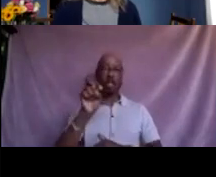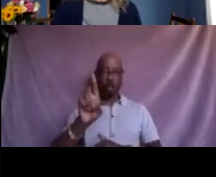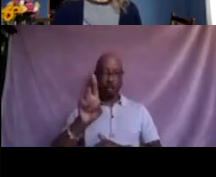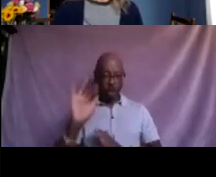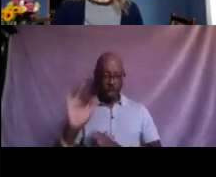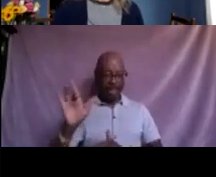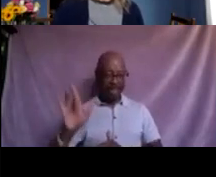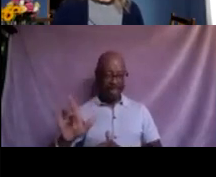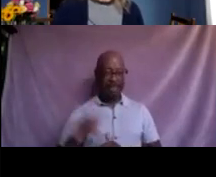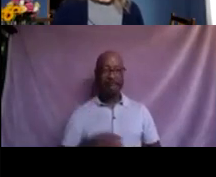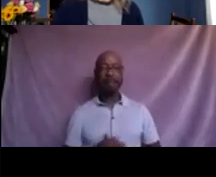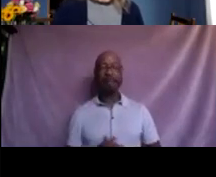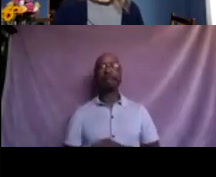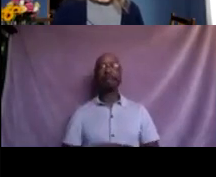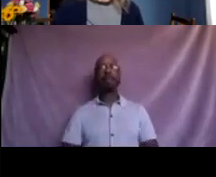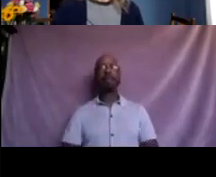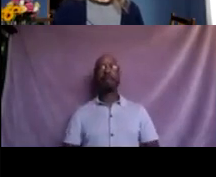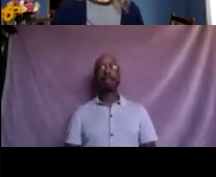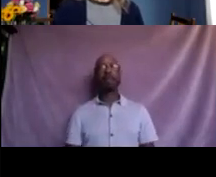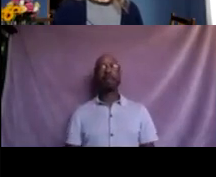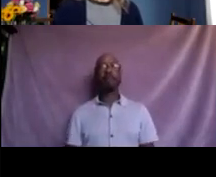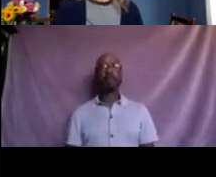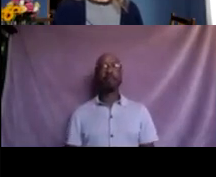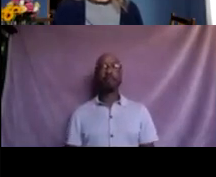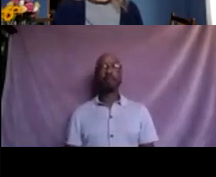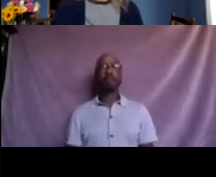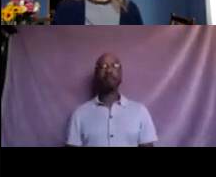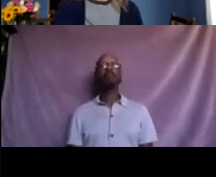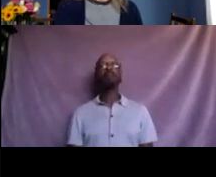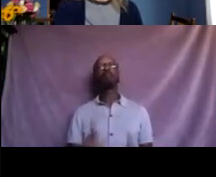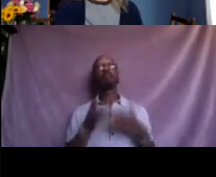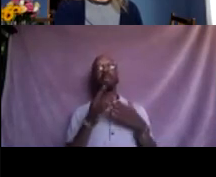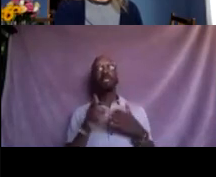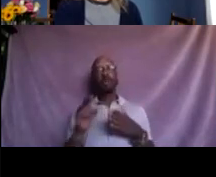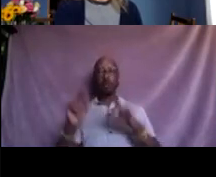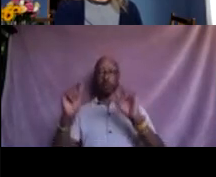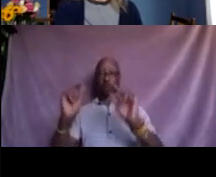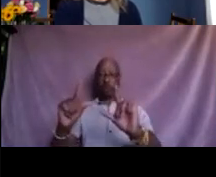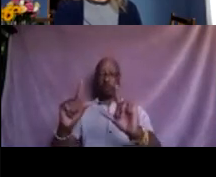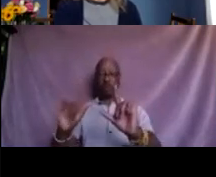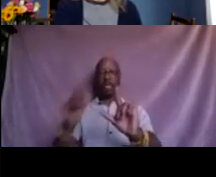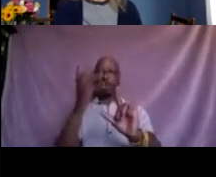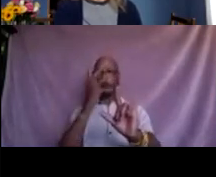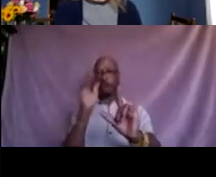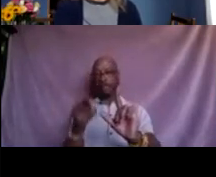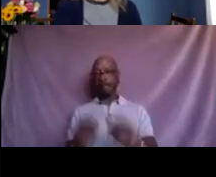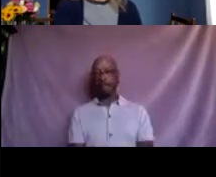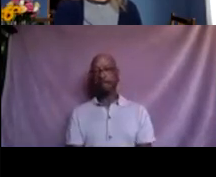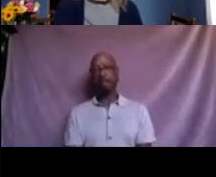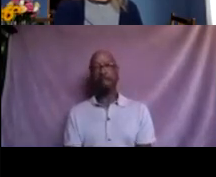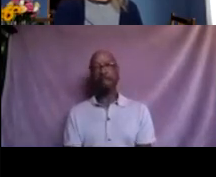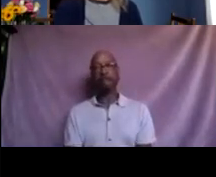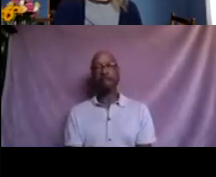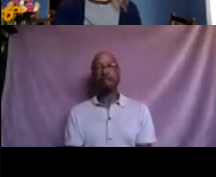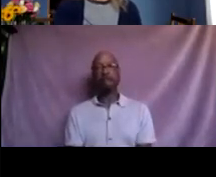So that little gear or cog icon, if you click on it, it's gonna bring you to a screen that looks probably something like this.